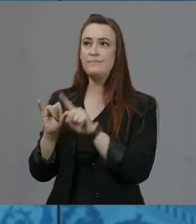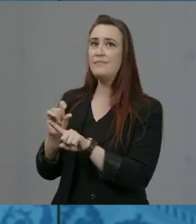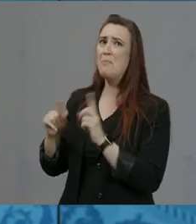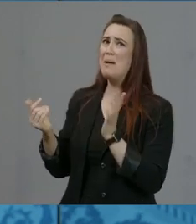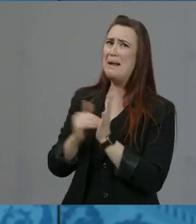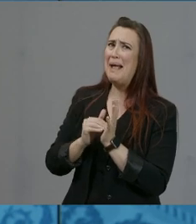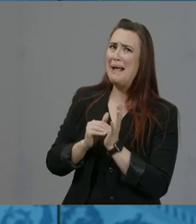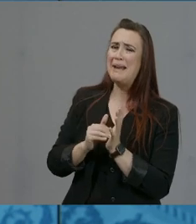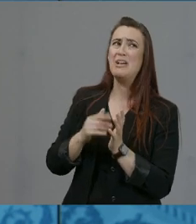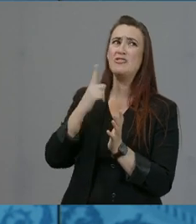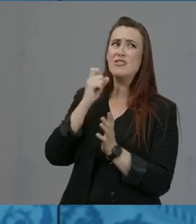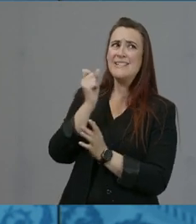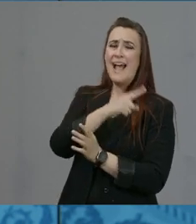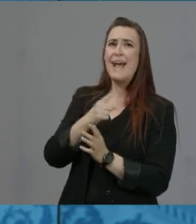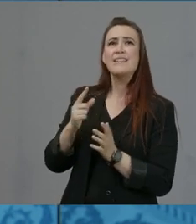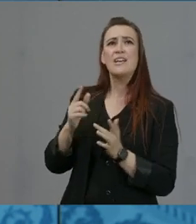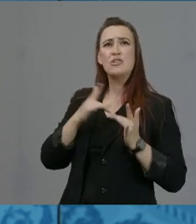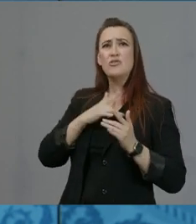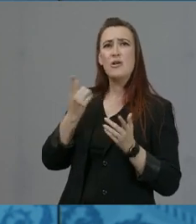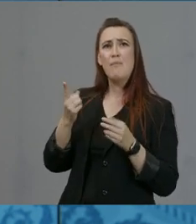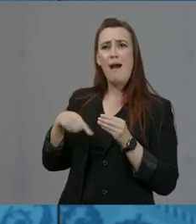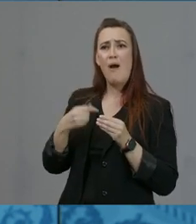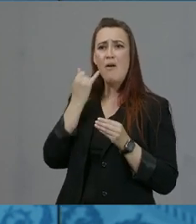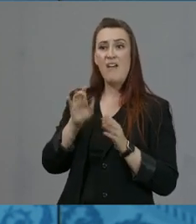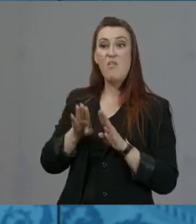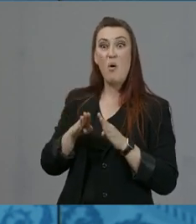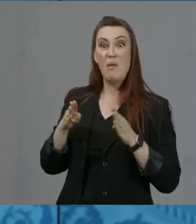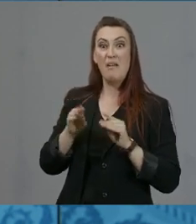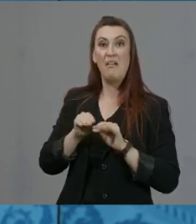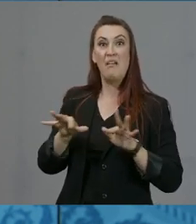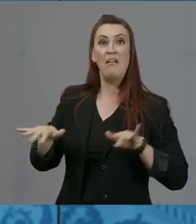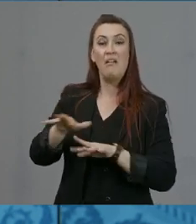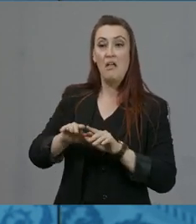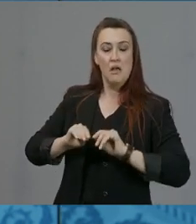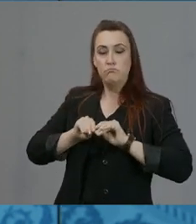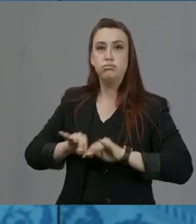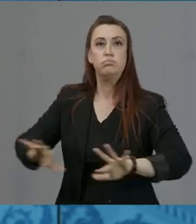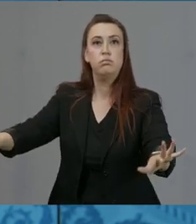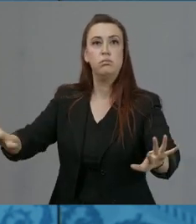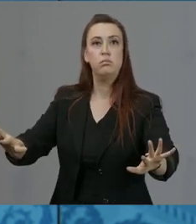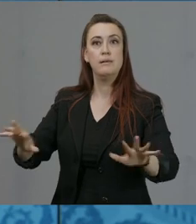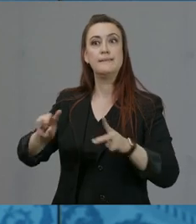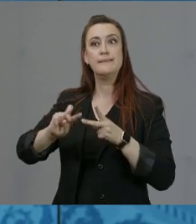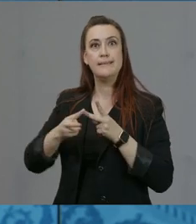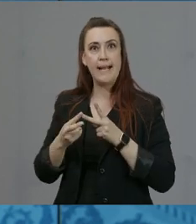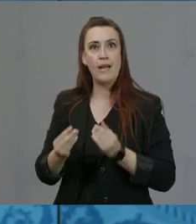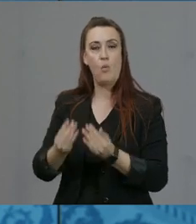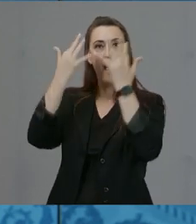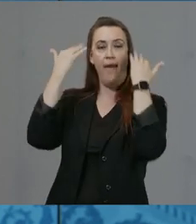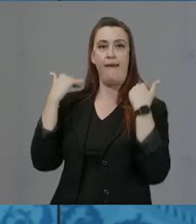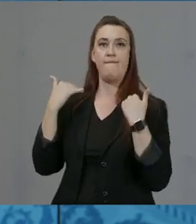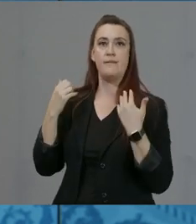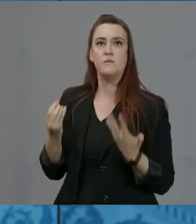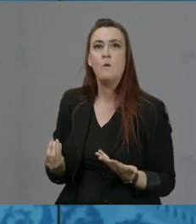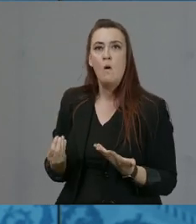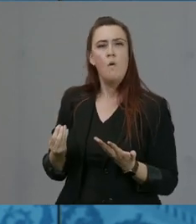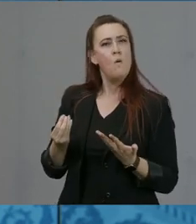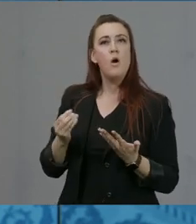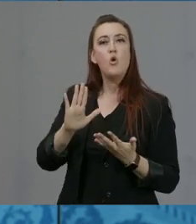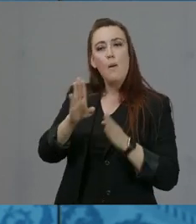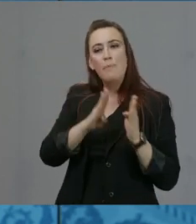second wave. We just had that question. But I didn't hear an answer as far as what is your plan if we have a second wave?